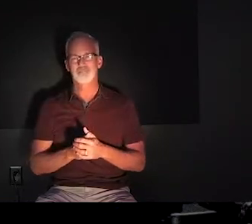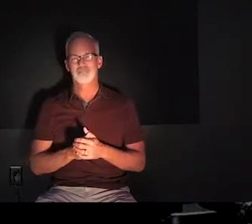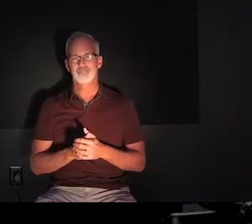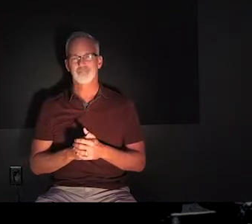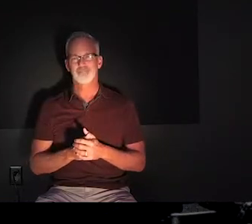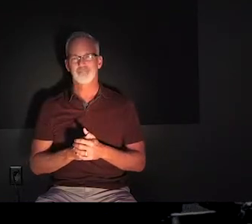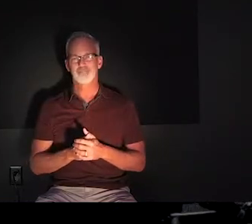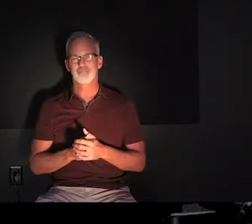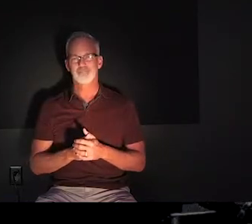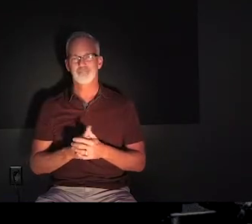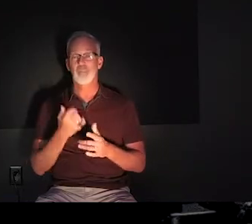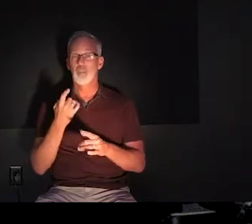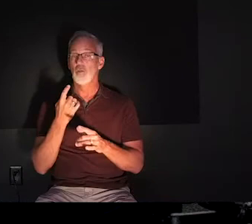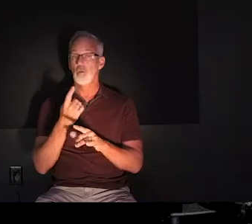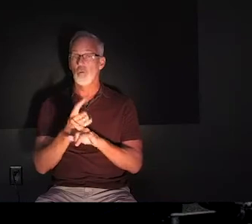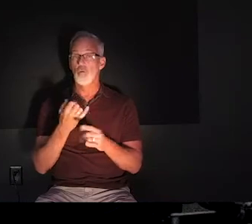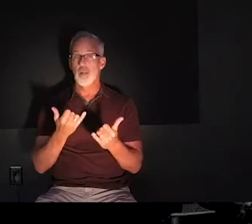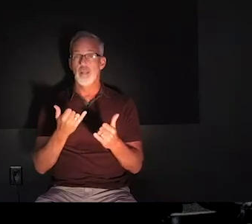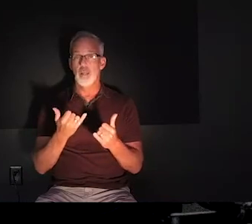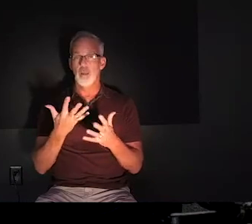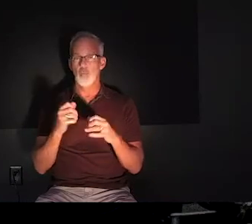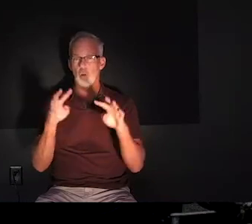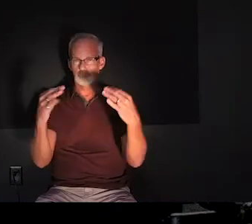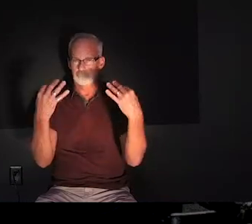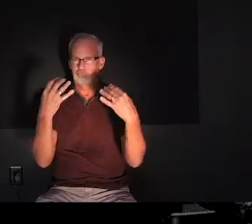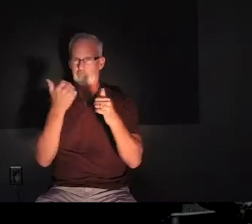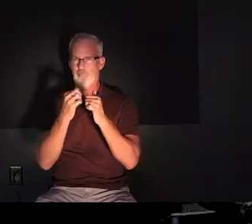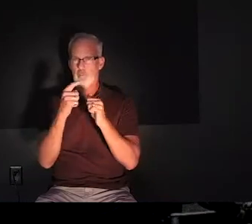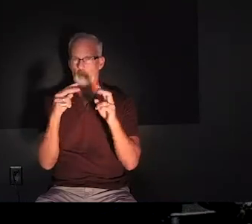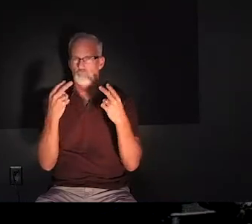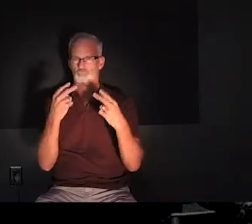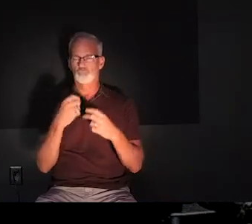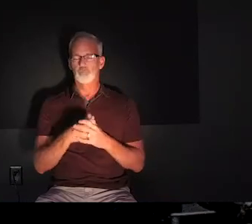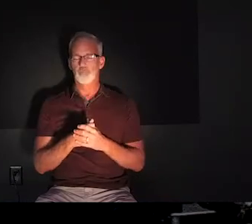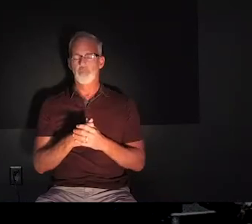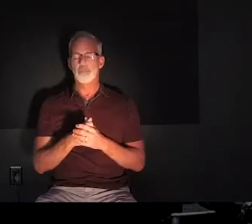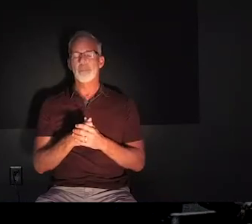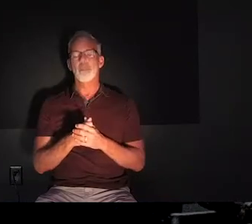Right now, I want all of you to look right here at me.